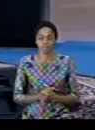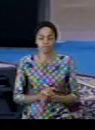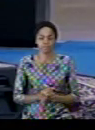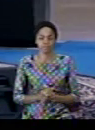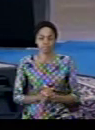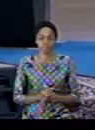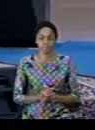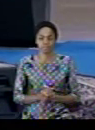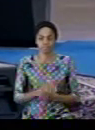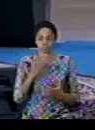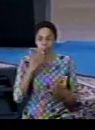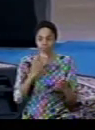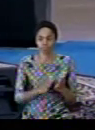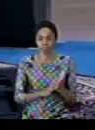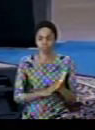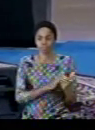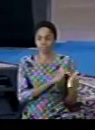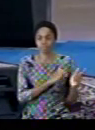Praise the Lord.